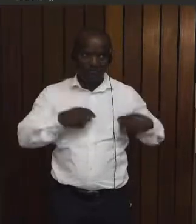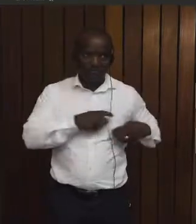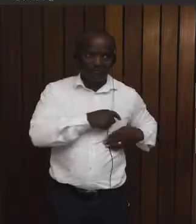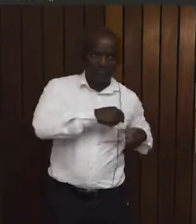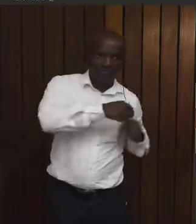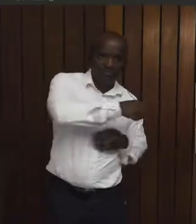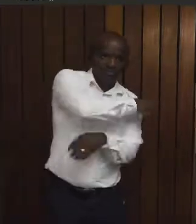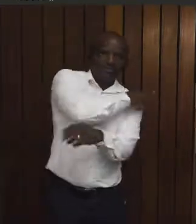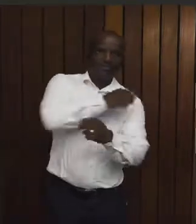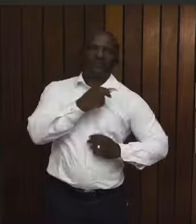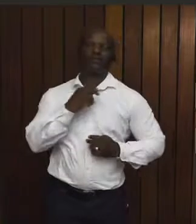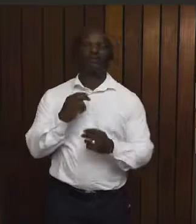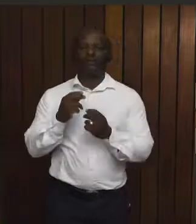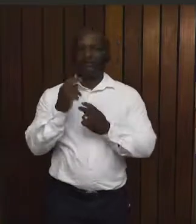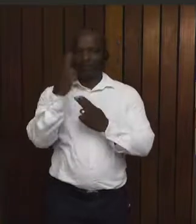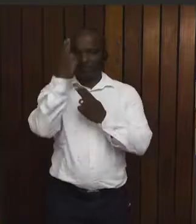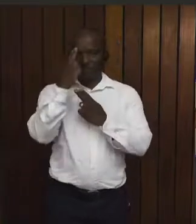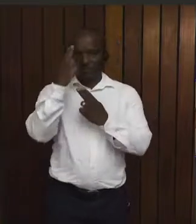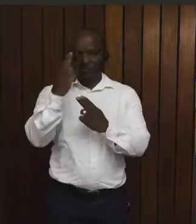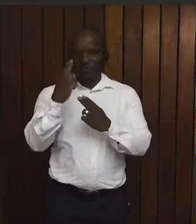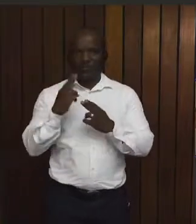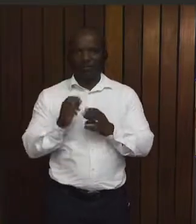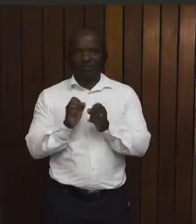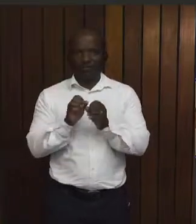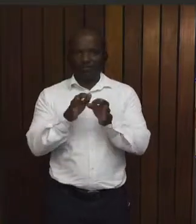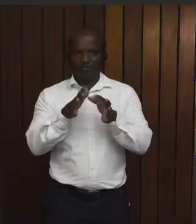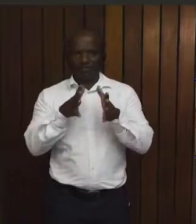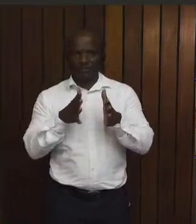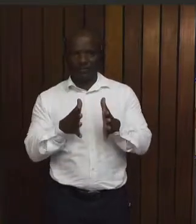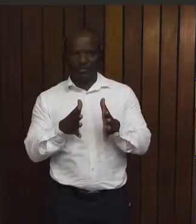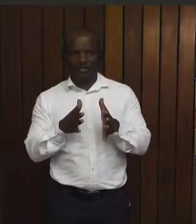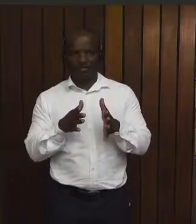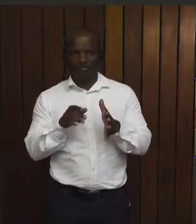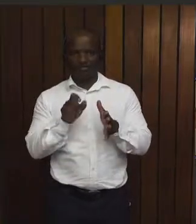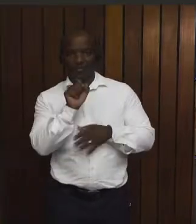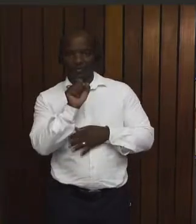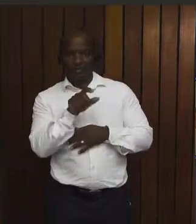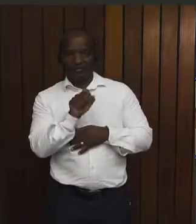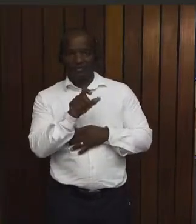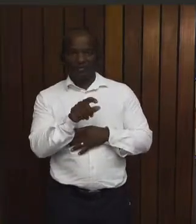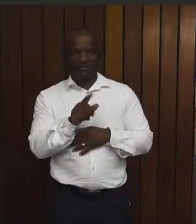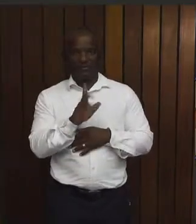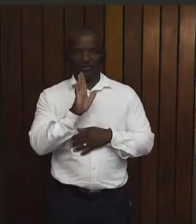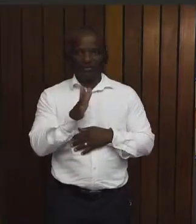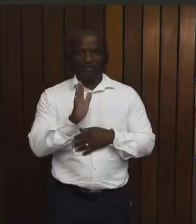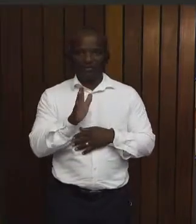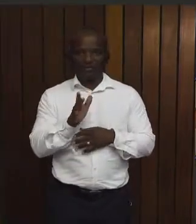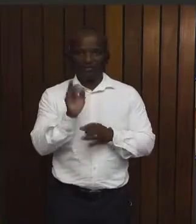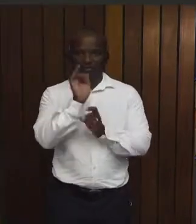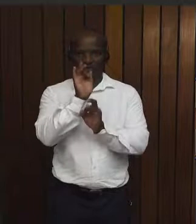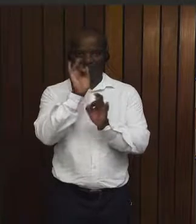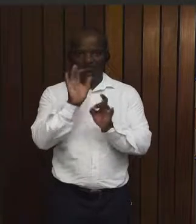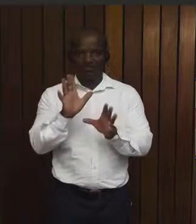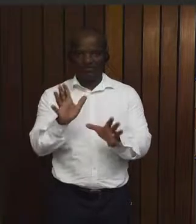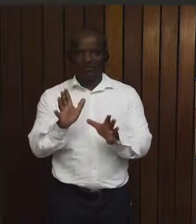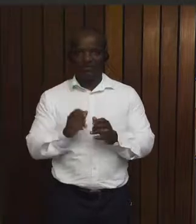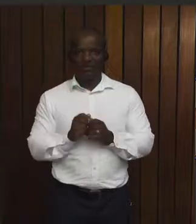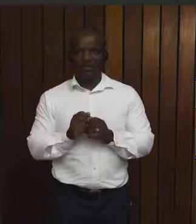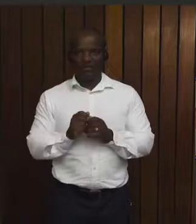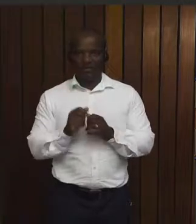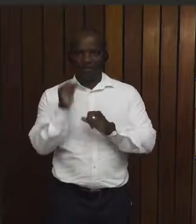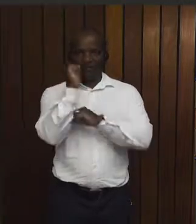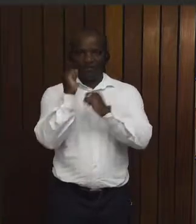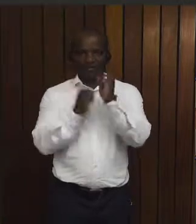Honorable Chair, so that issue will come out. We have announced the Infrastructure Compliance